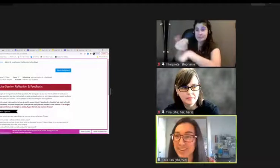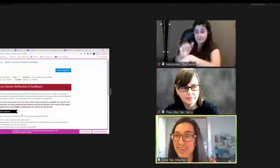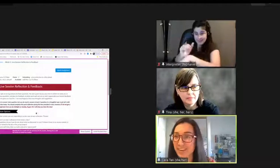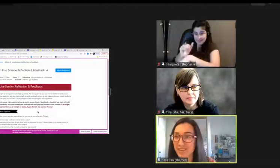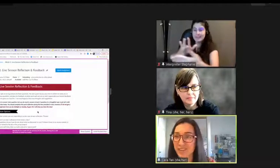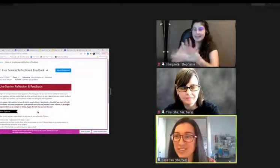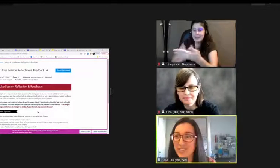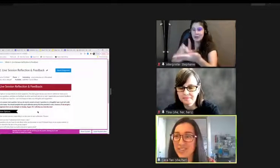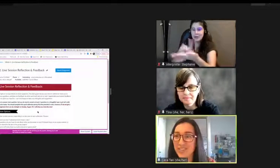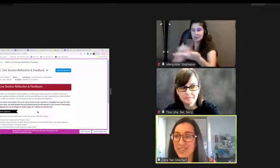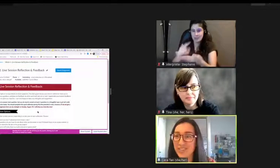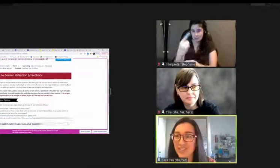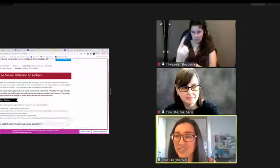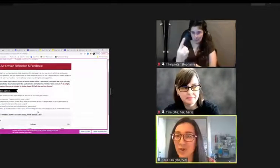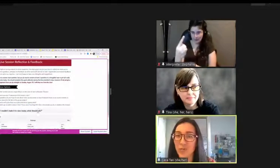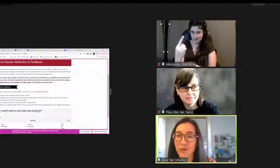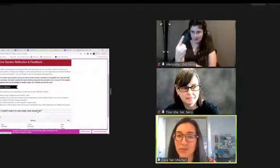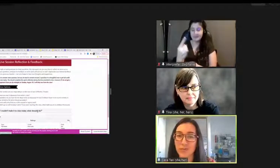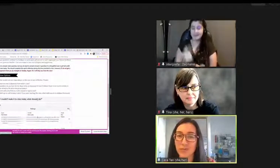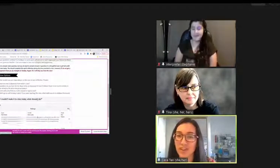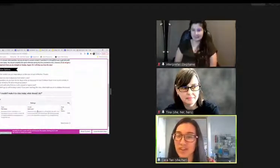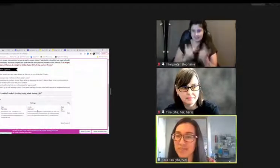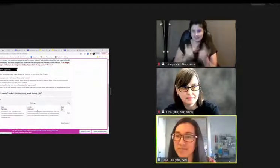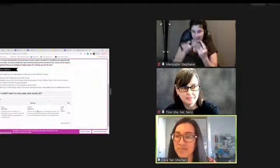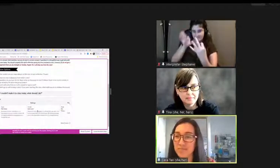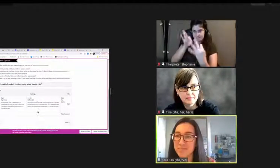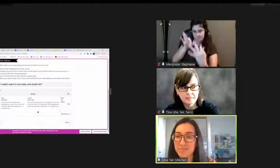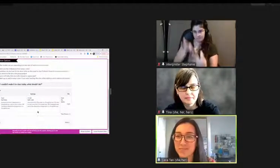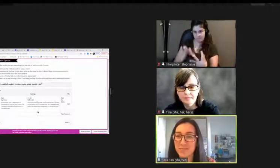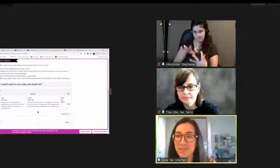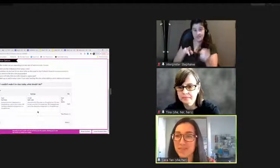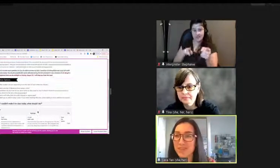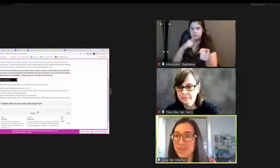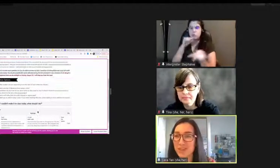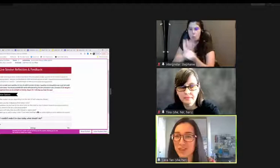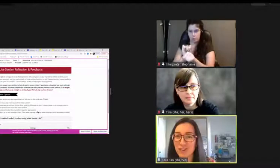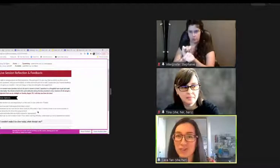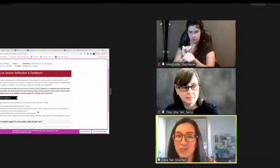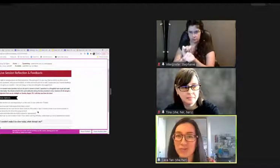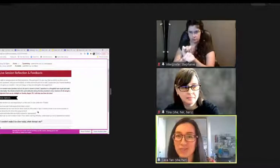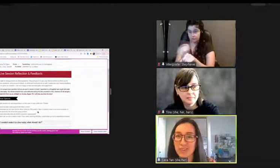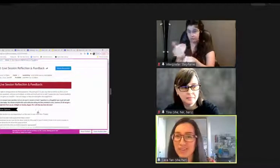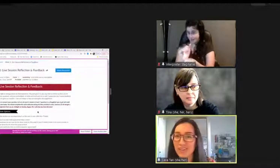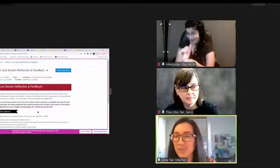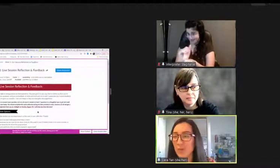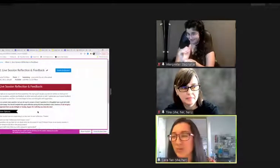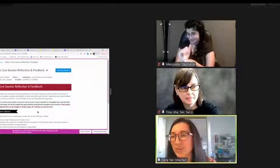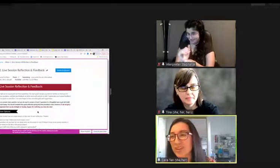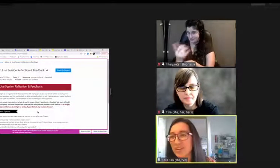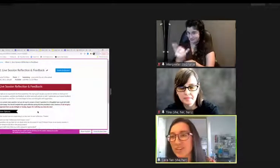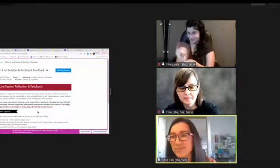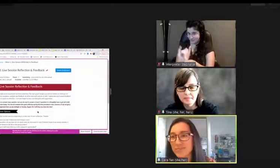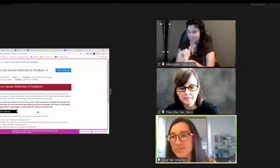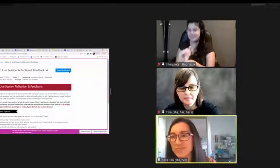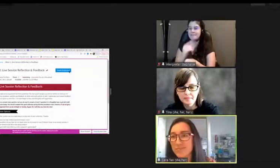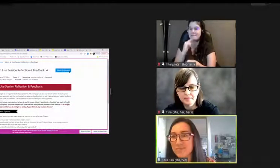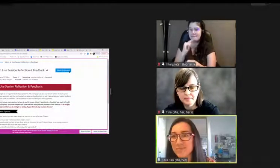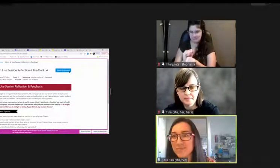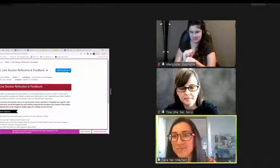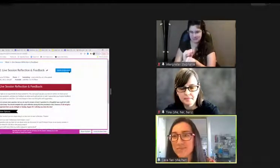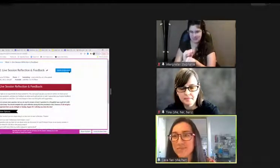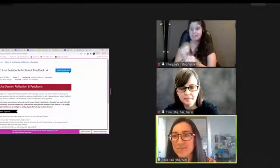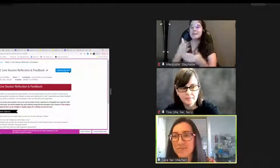feedback assignment. This is your homework for tonight. Okay. Make sure that you do this by midnight tonight.